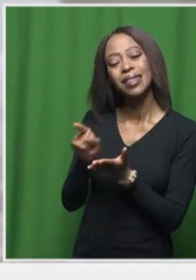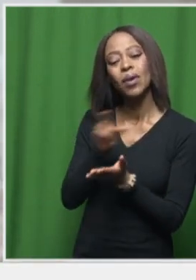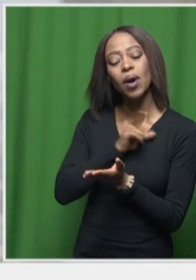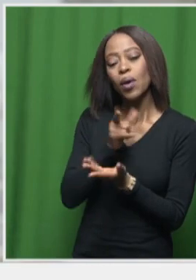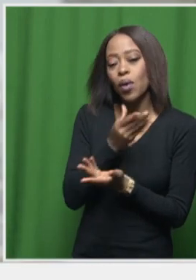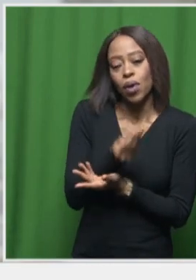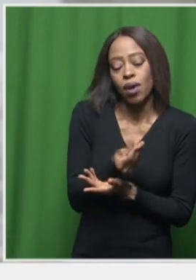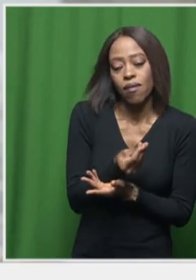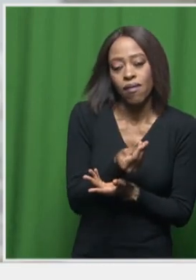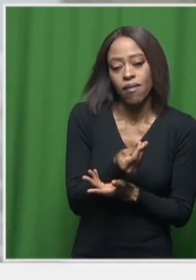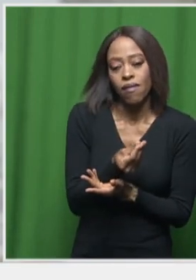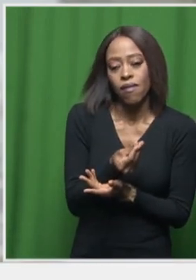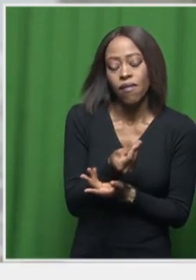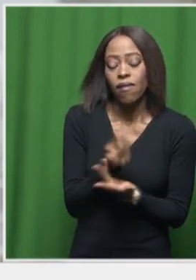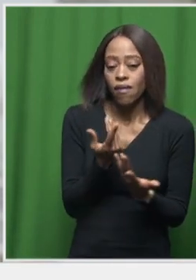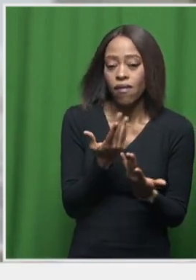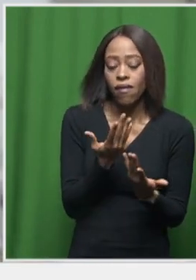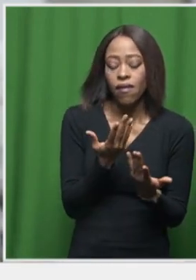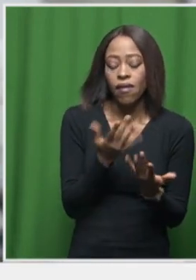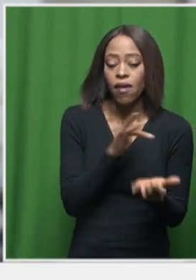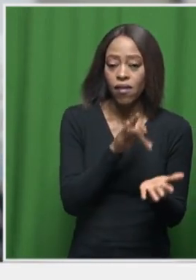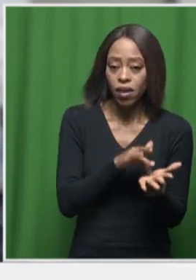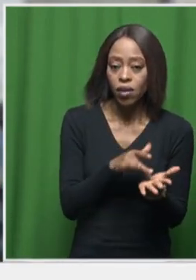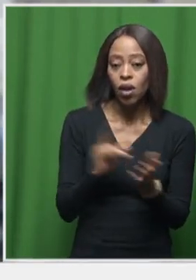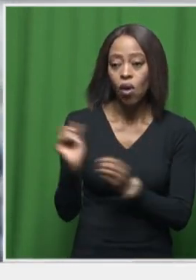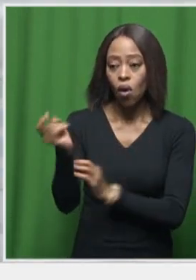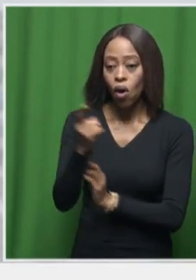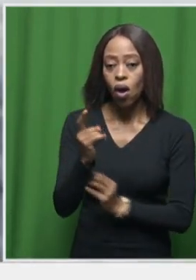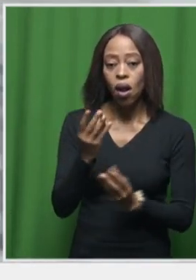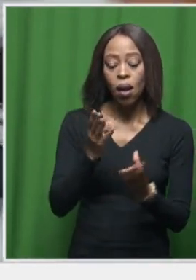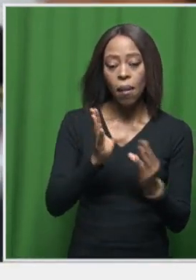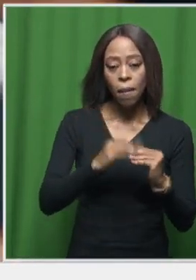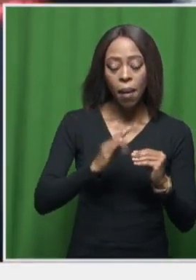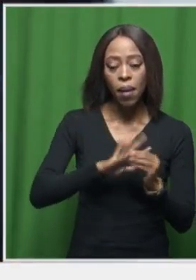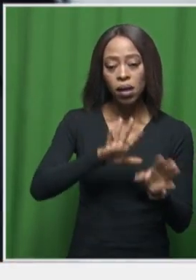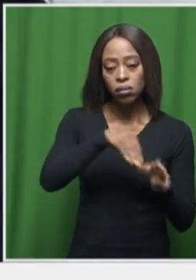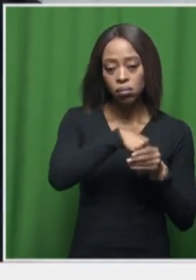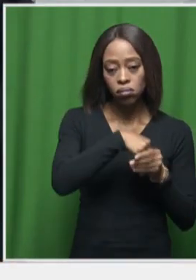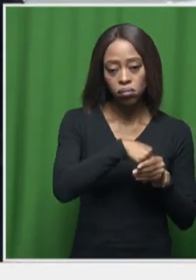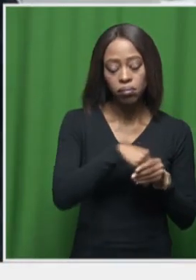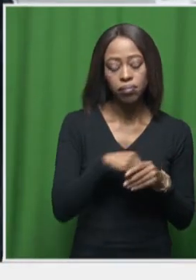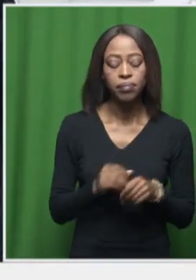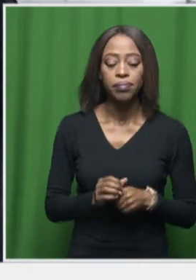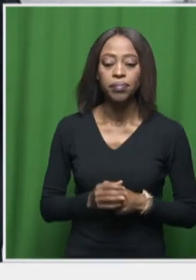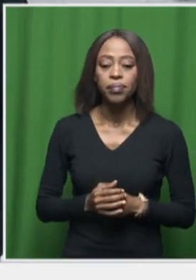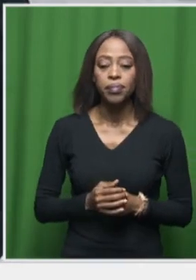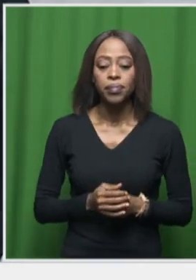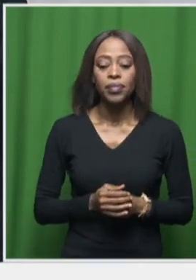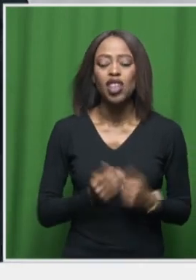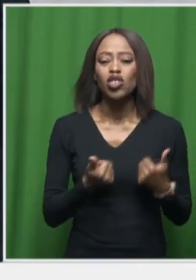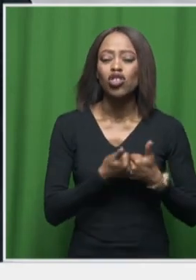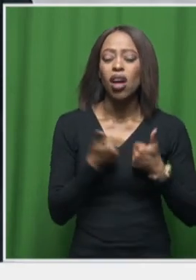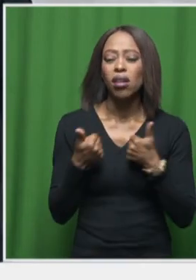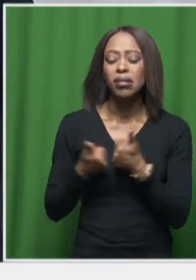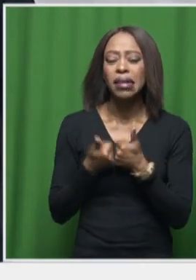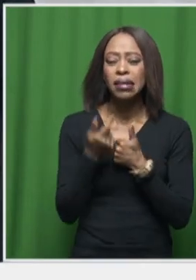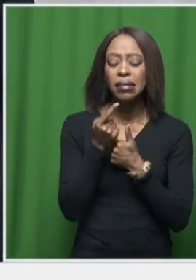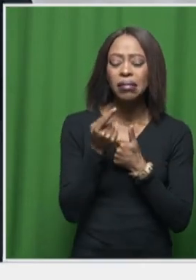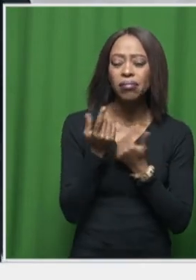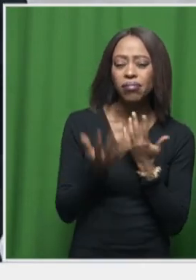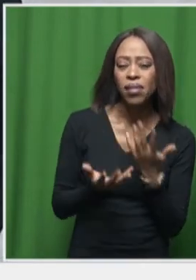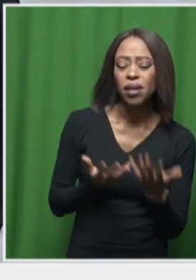have a venue that is able to accommodate all the members here. Okay. Talking about that, what are the challenges that may